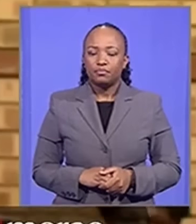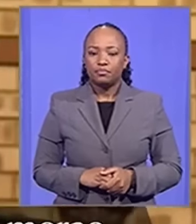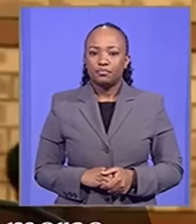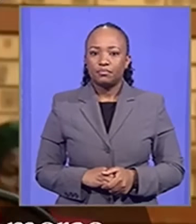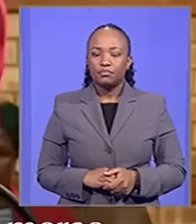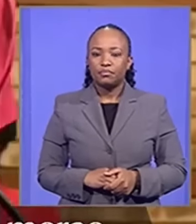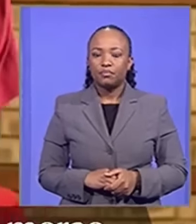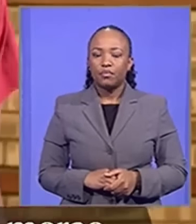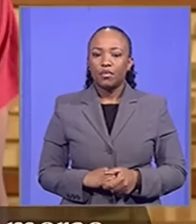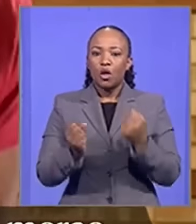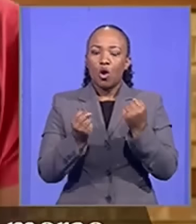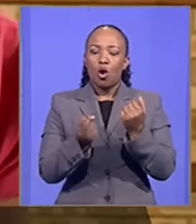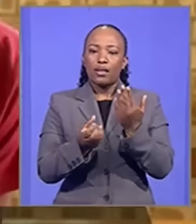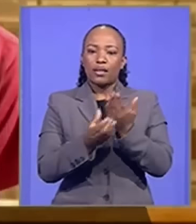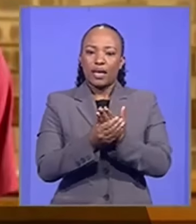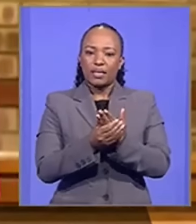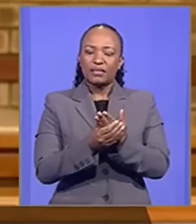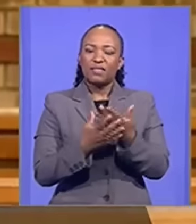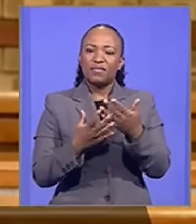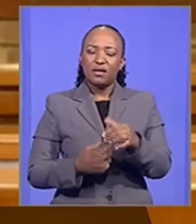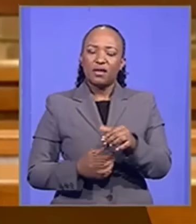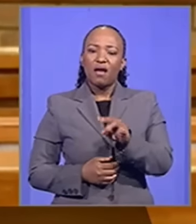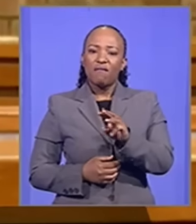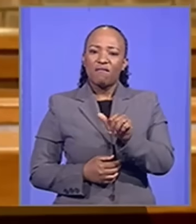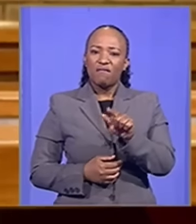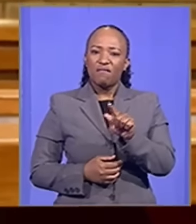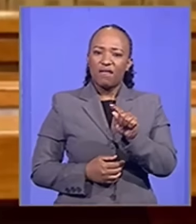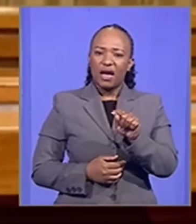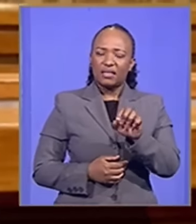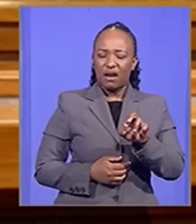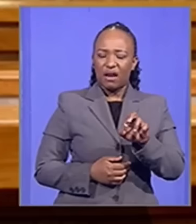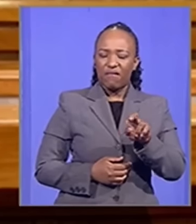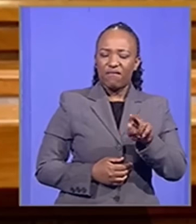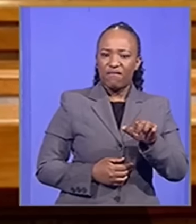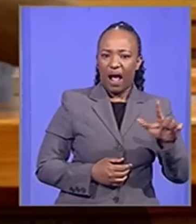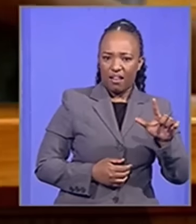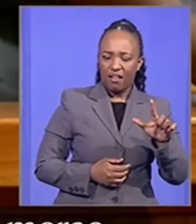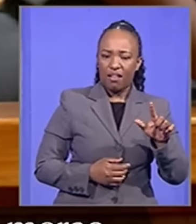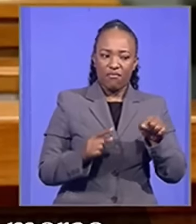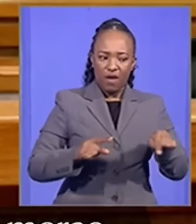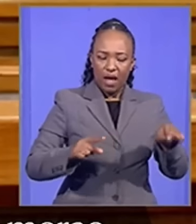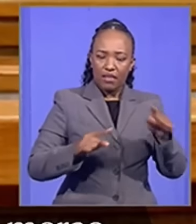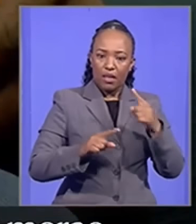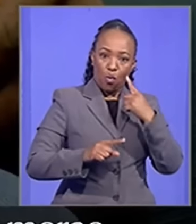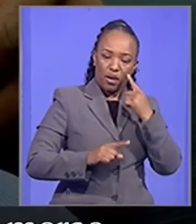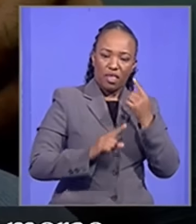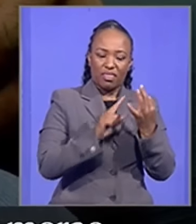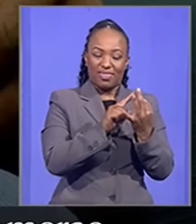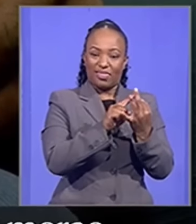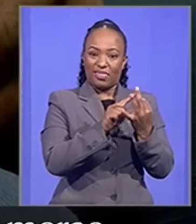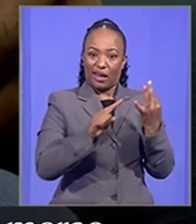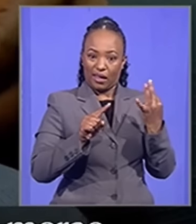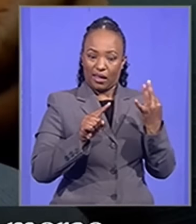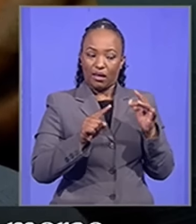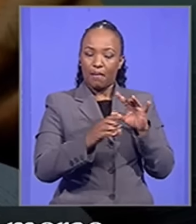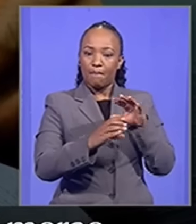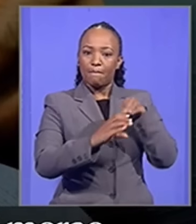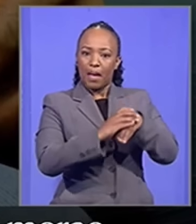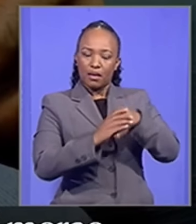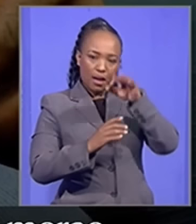Kgotlatshekelo kgolo ya ka Thoya Ndou e dutse kwa Waterval e reditse bopaki go tswa go dipaki tse 3. Dipaki tsotlhe ke maloko a sepodisi